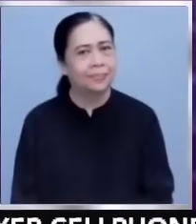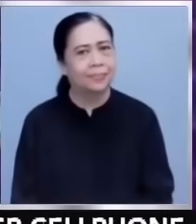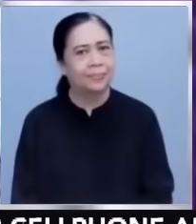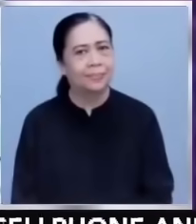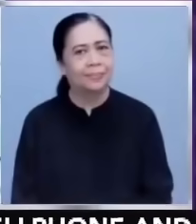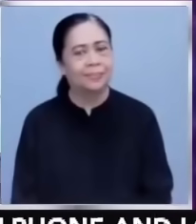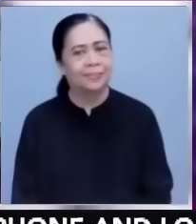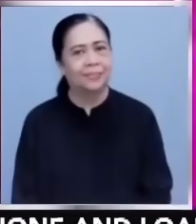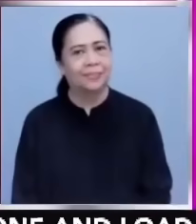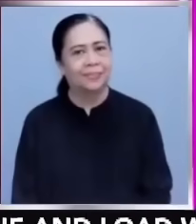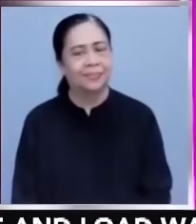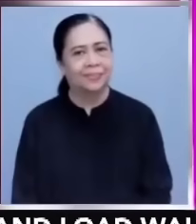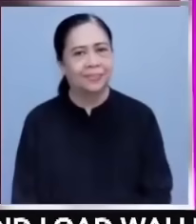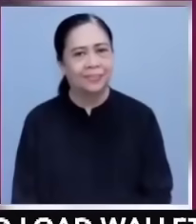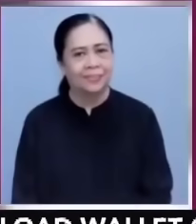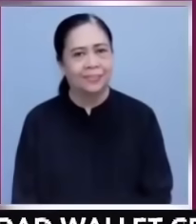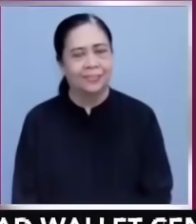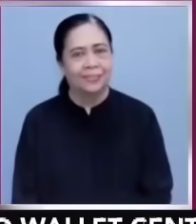Wala.